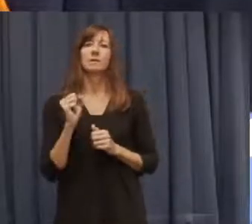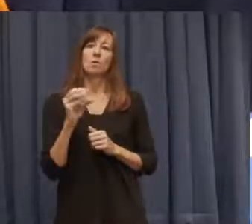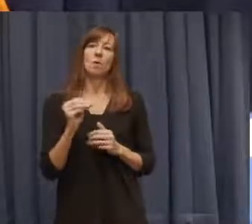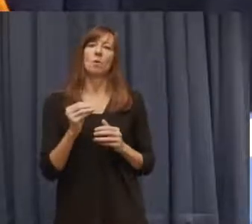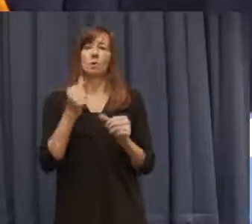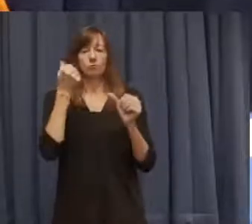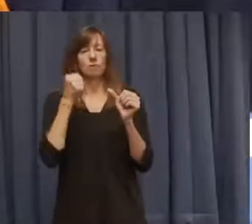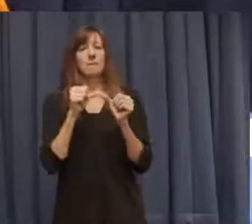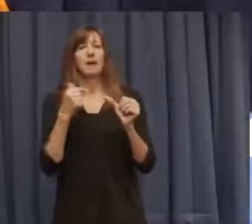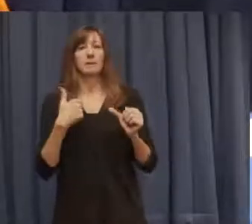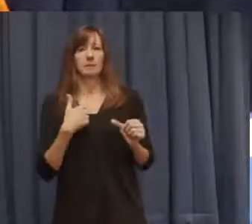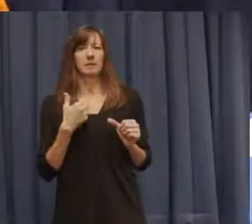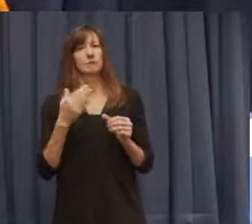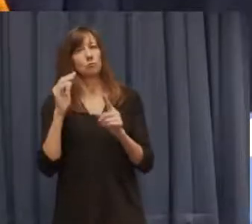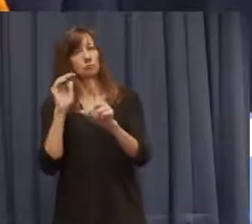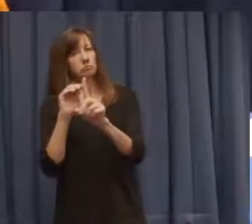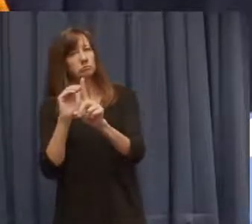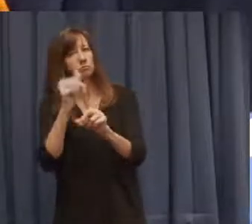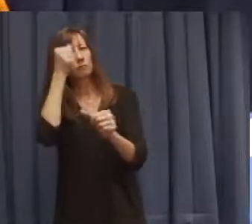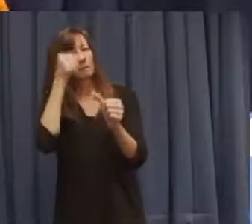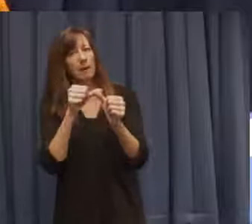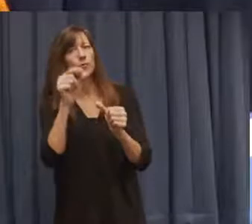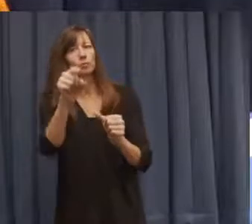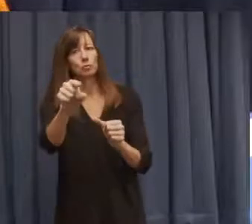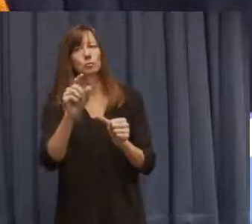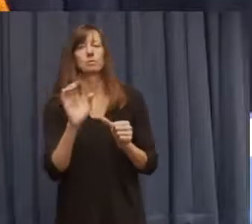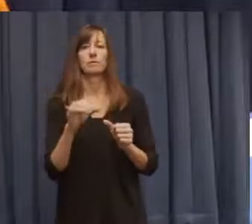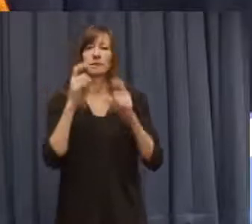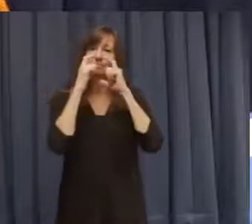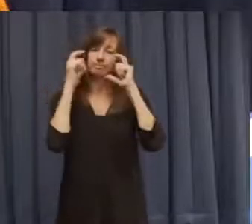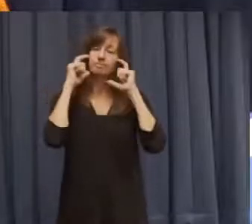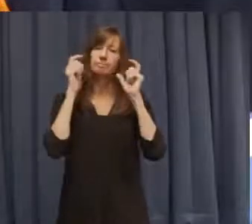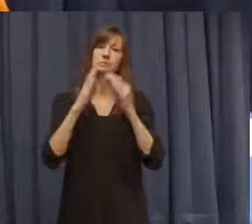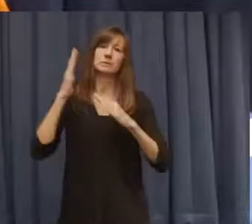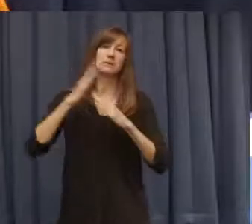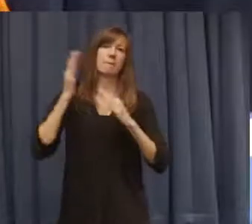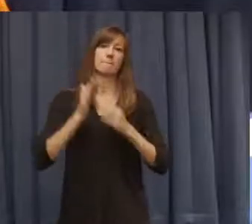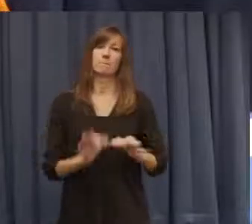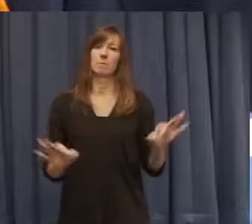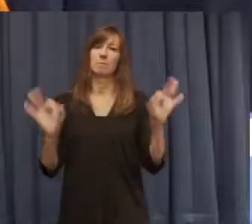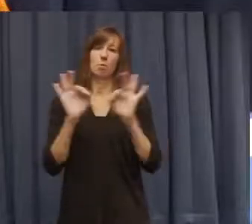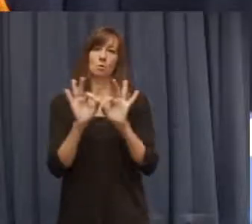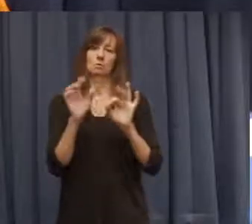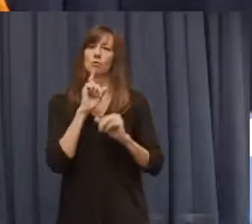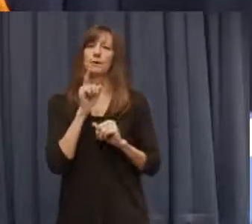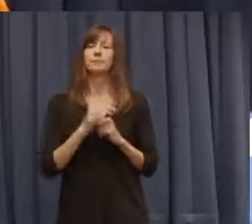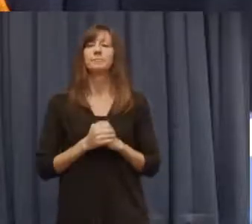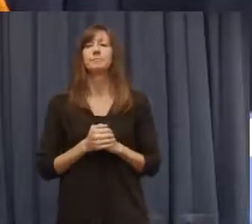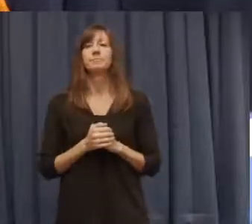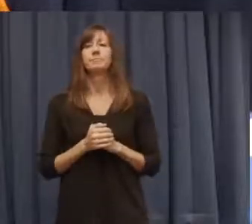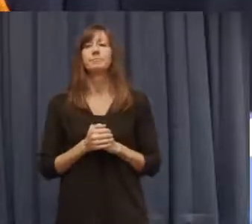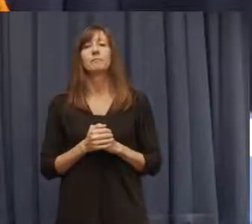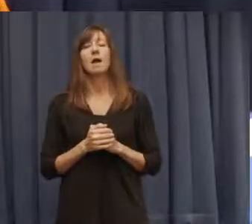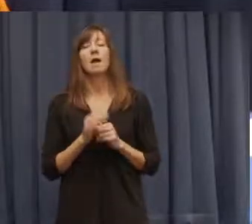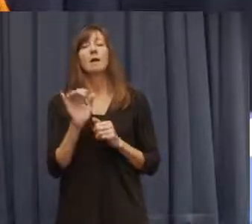The last thing I do want to say is just in terms of the patterns of where we are seeing the numbers go up.